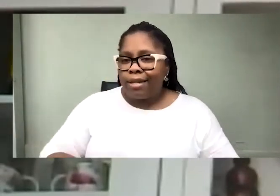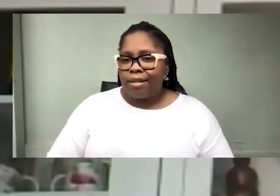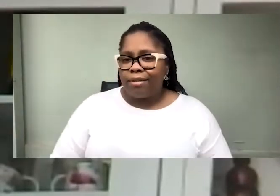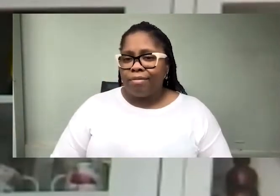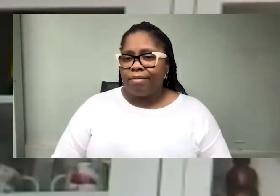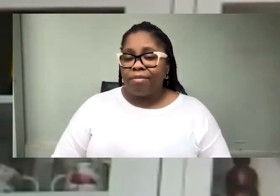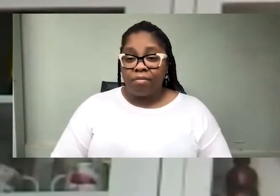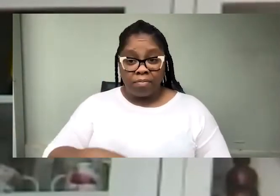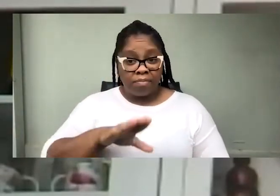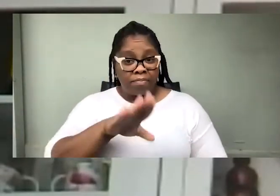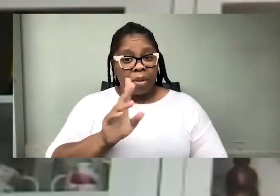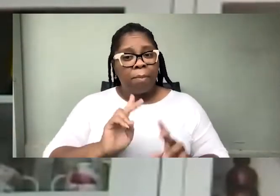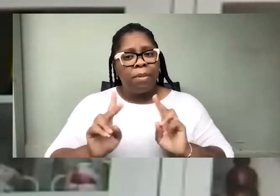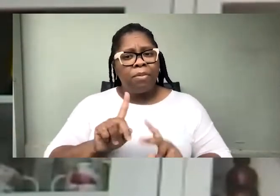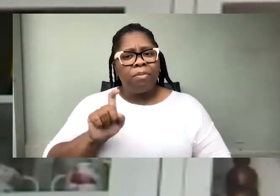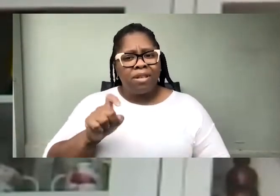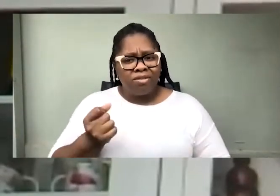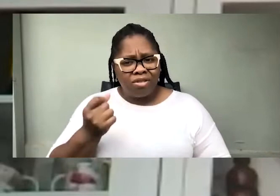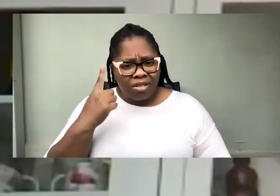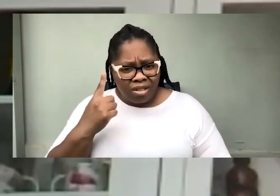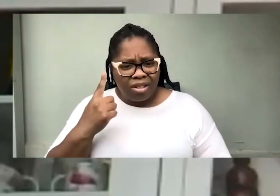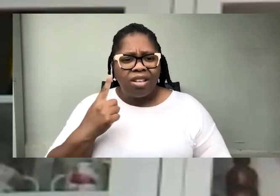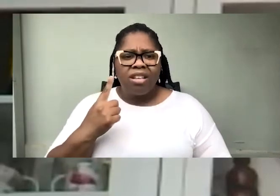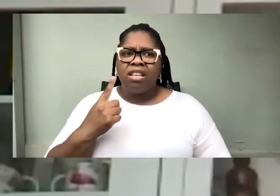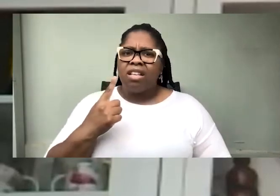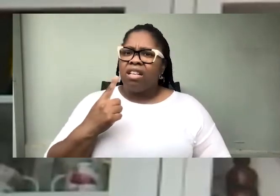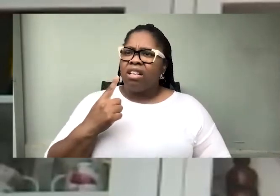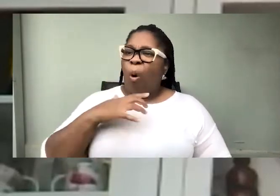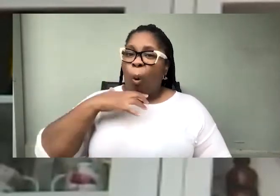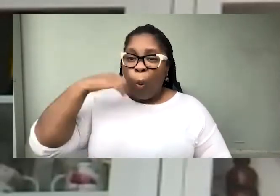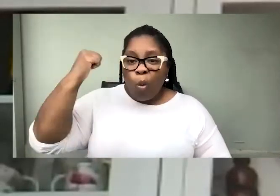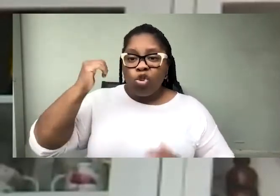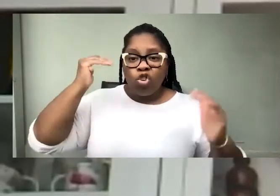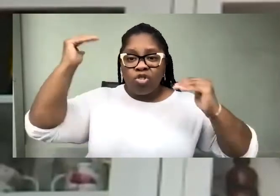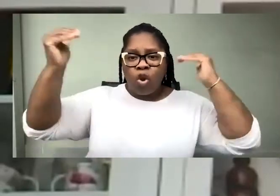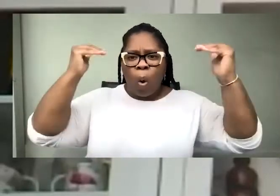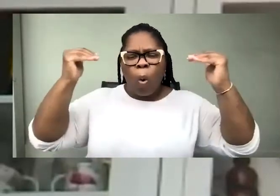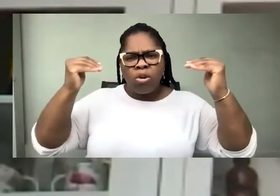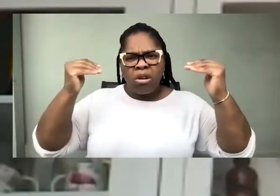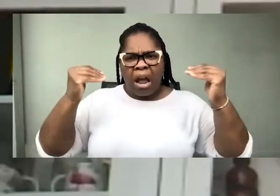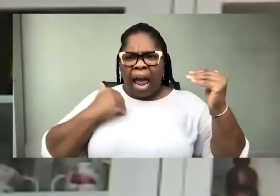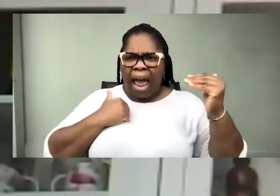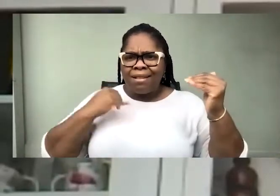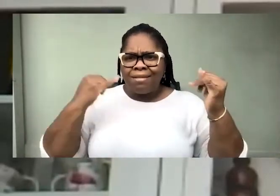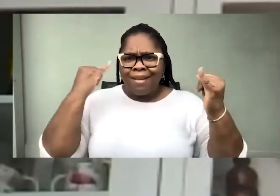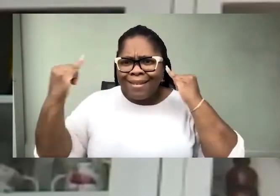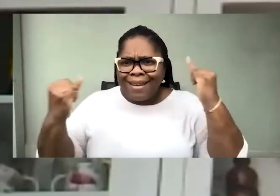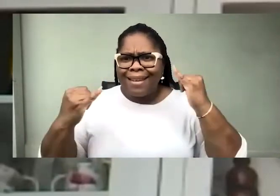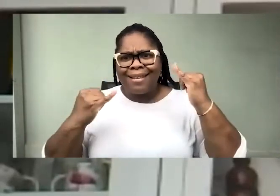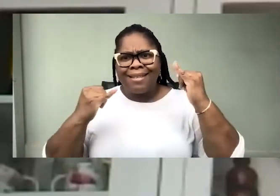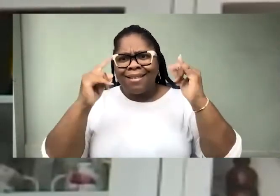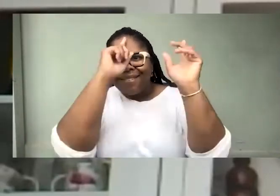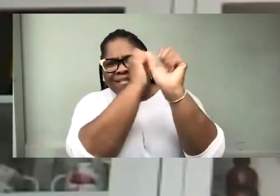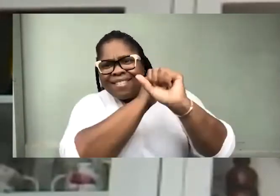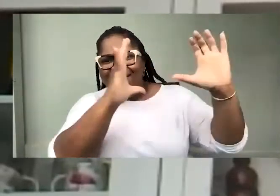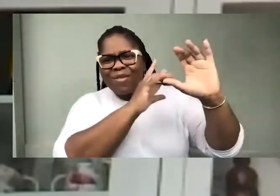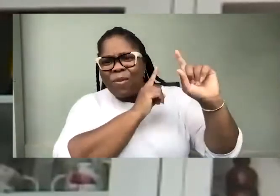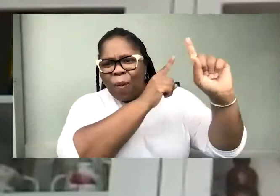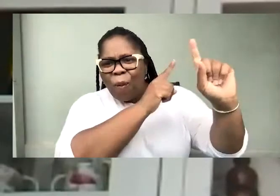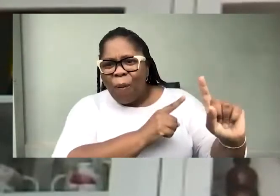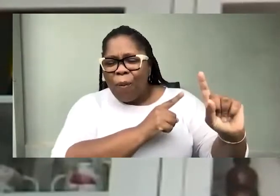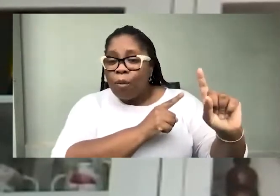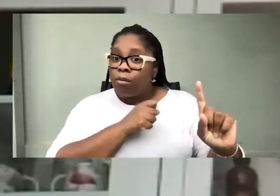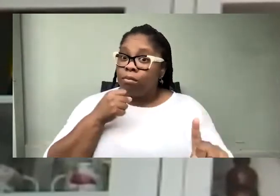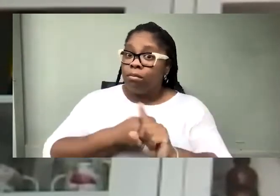active person. That an older adult is a person who has wishes and goals. Not because you are